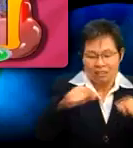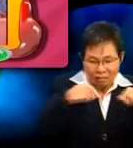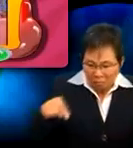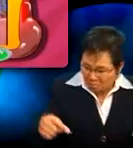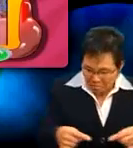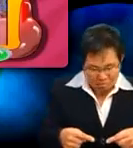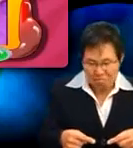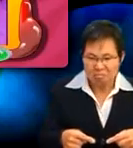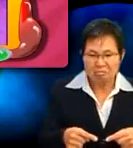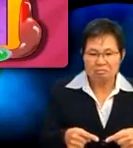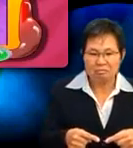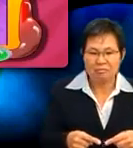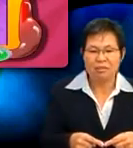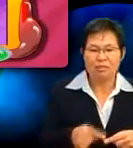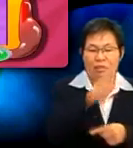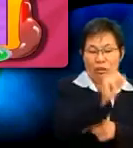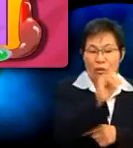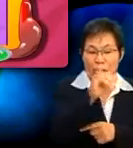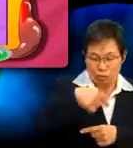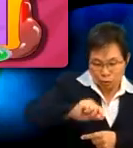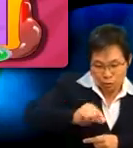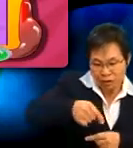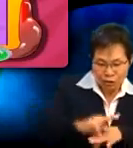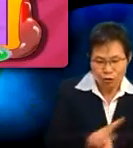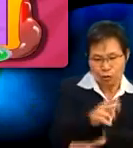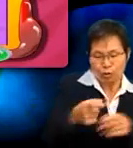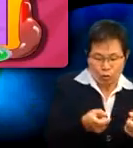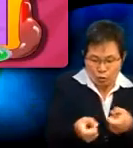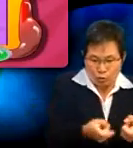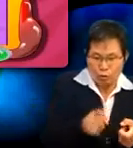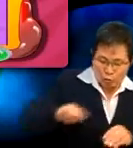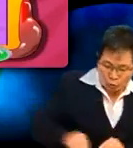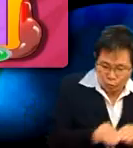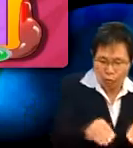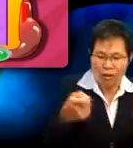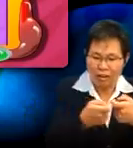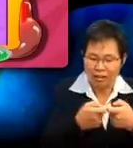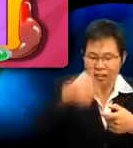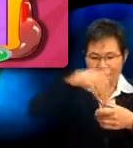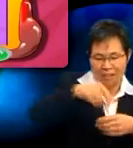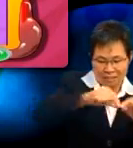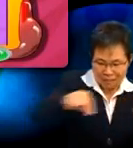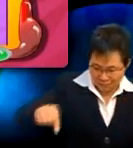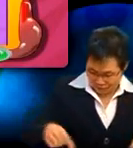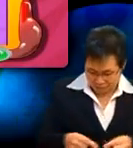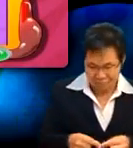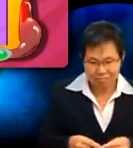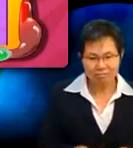circuits. Switch is used to control the flow of the electric current in a